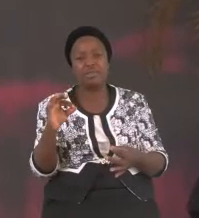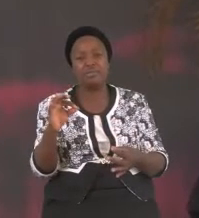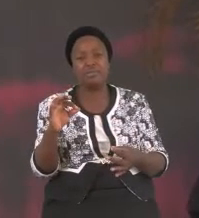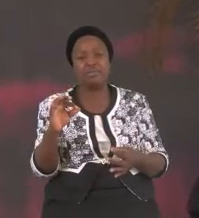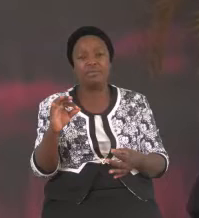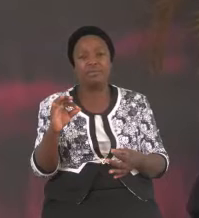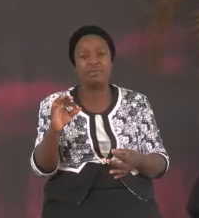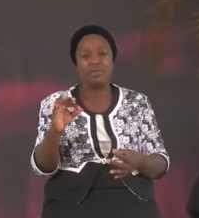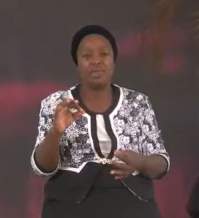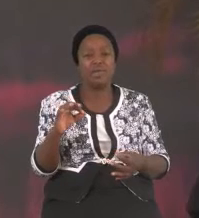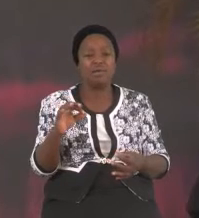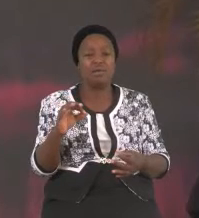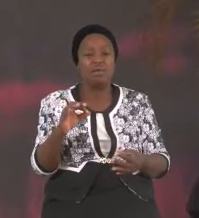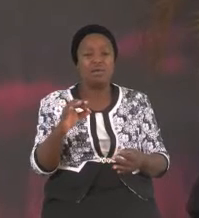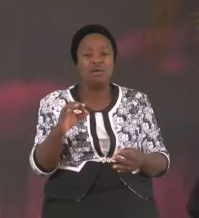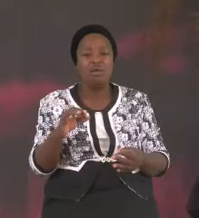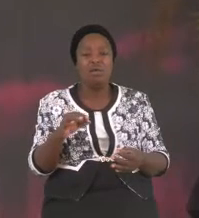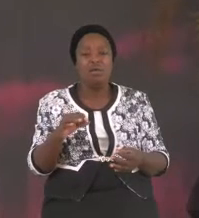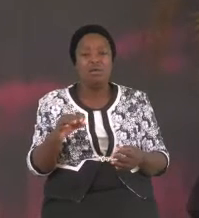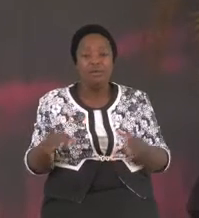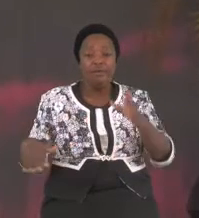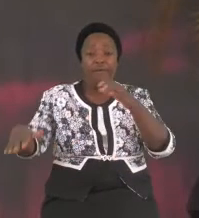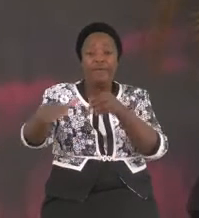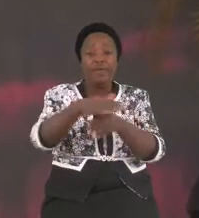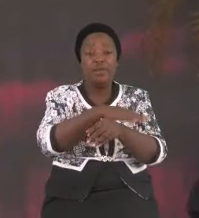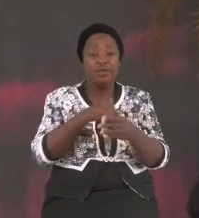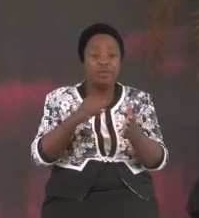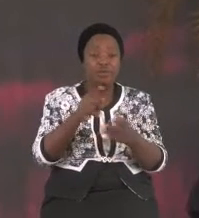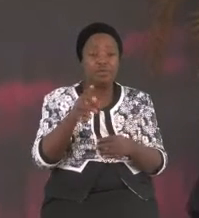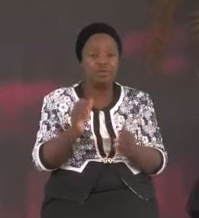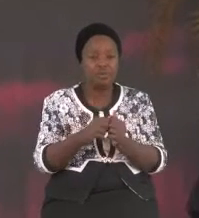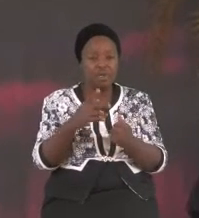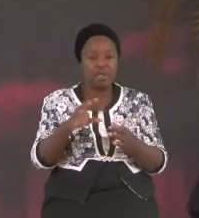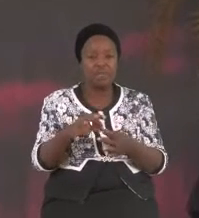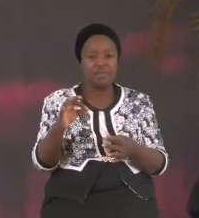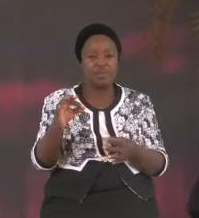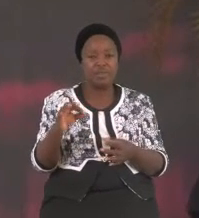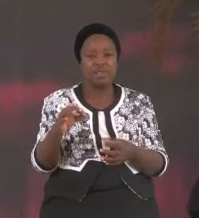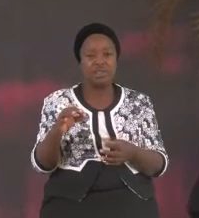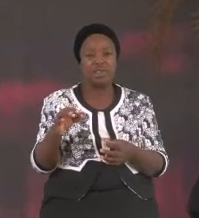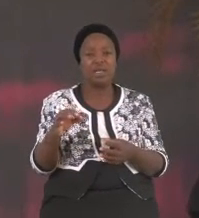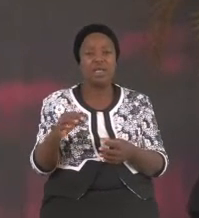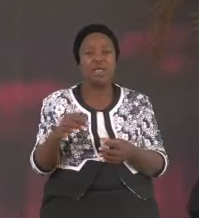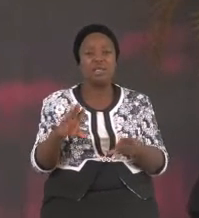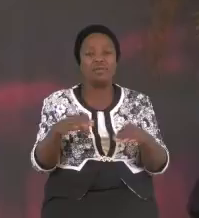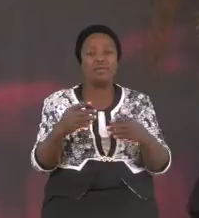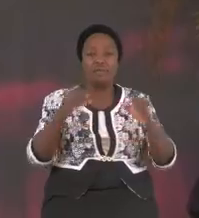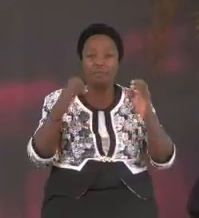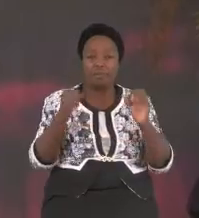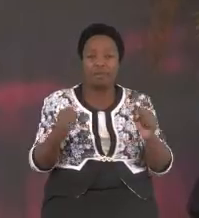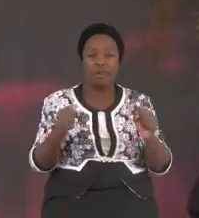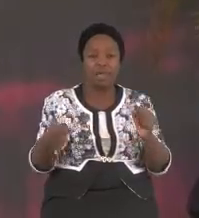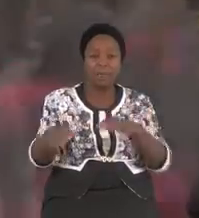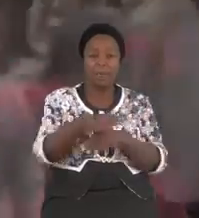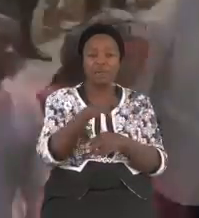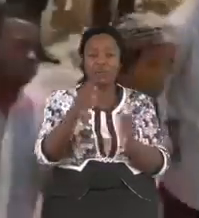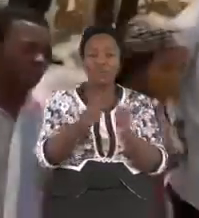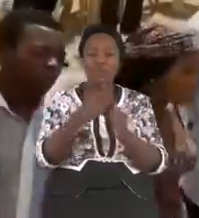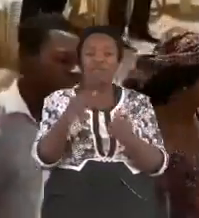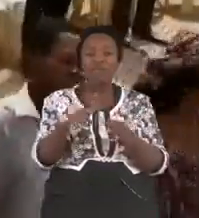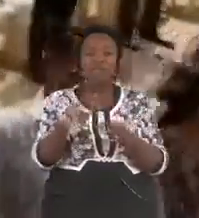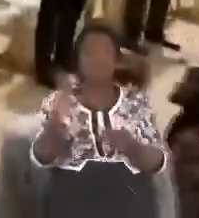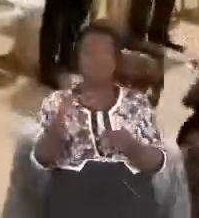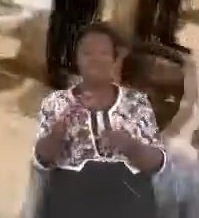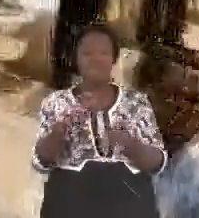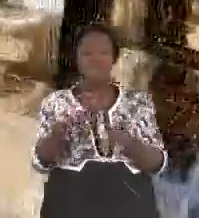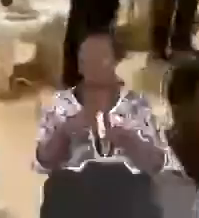such a rich you with your spirit empowers you in the spirit and it gives